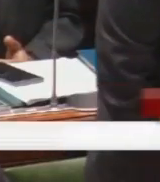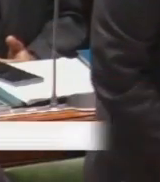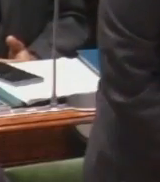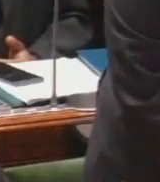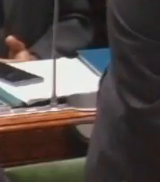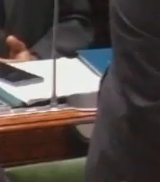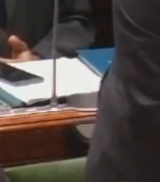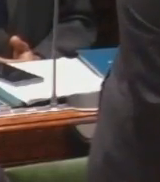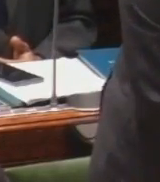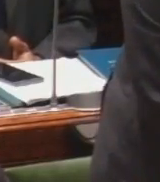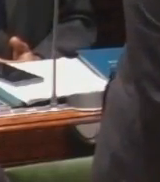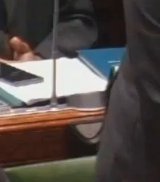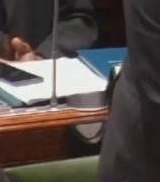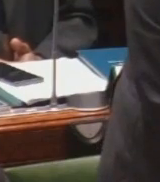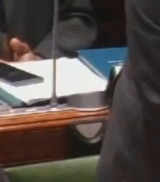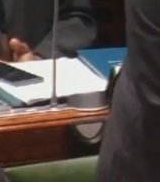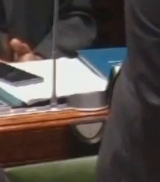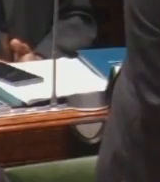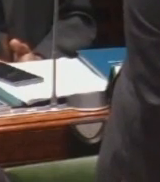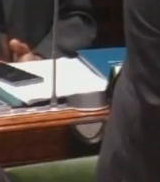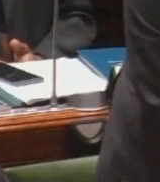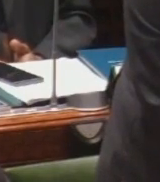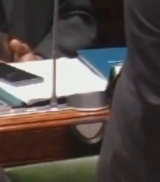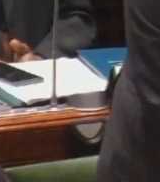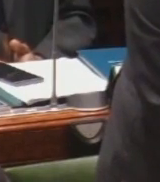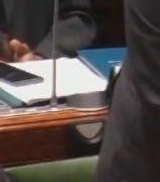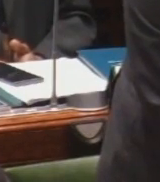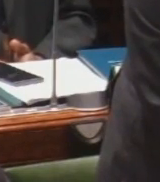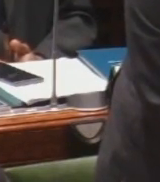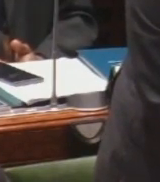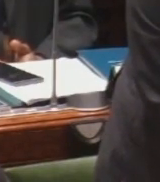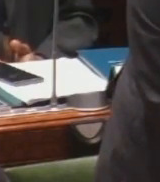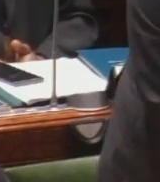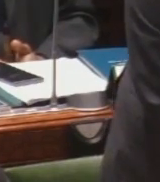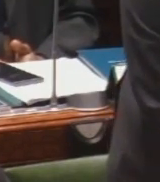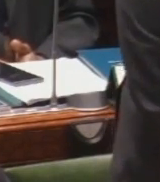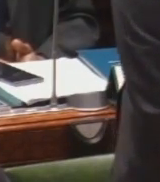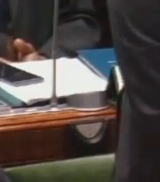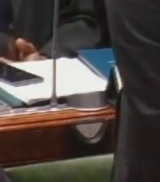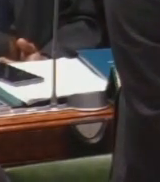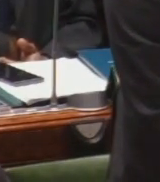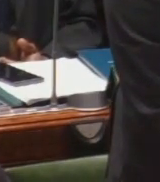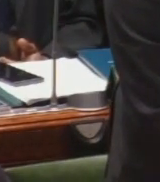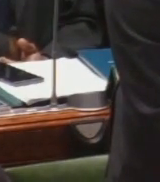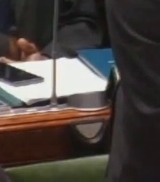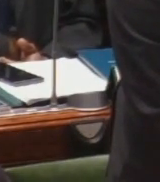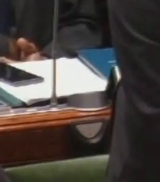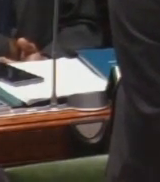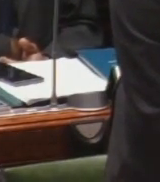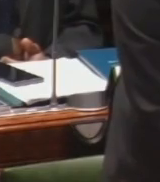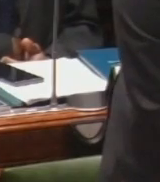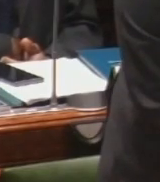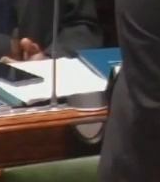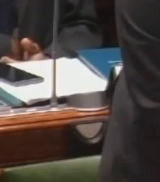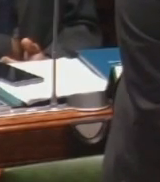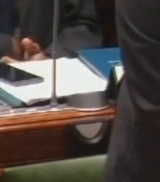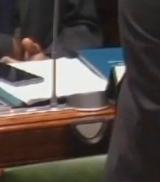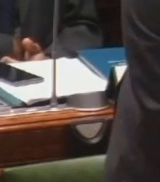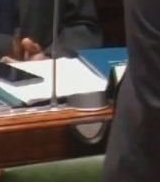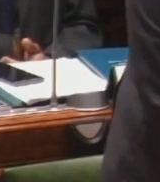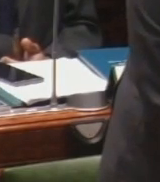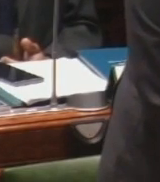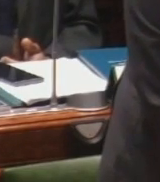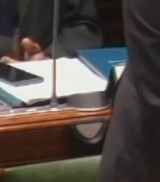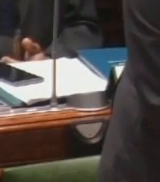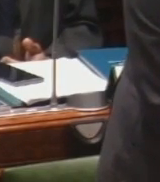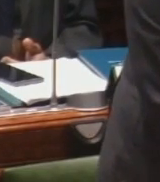Amendment Regulations 2012, which is Legal Notice 54 of 2012, which I have here, and there's no 29.3 in